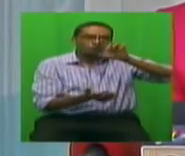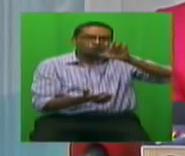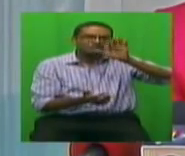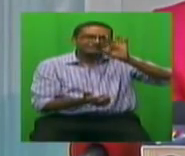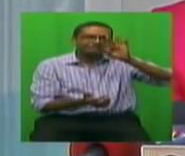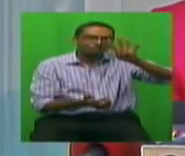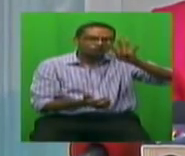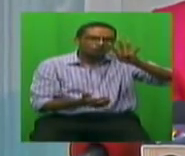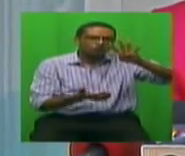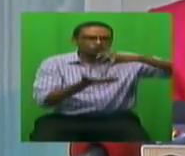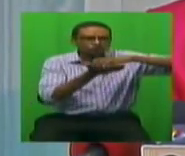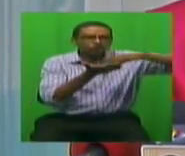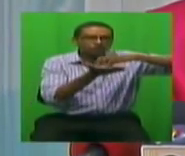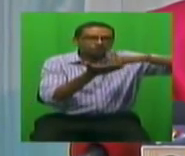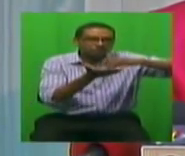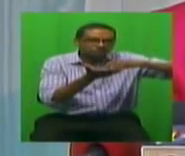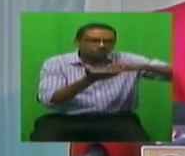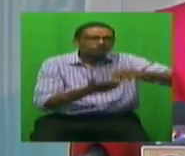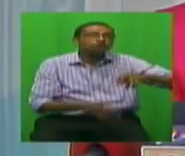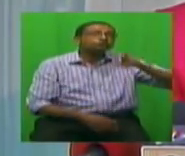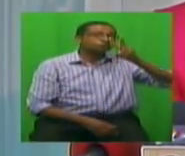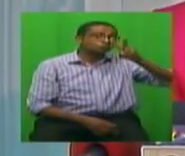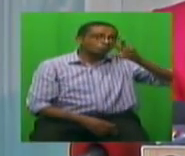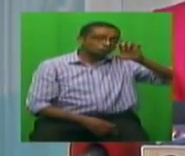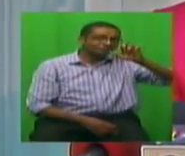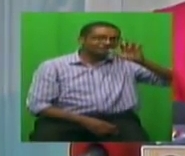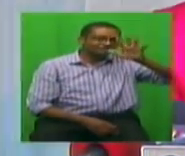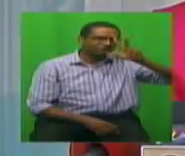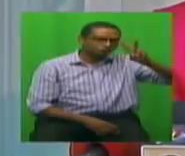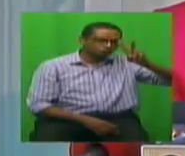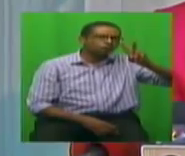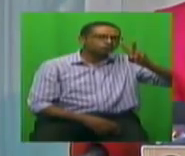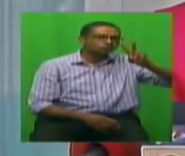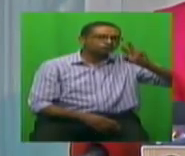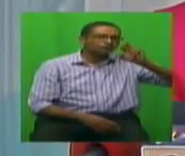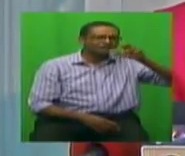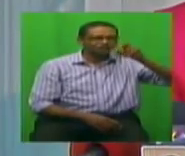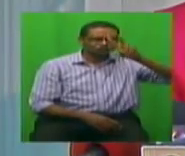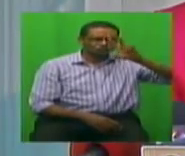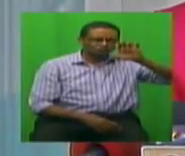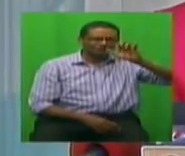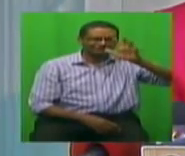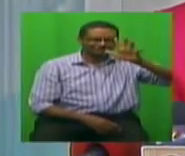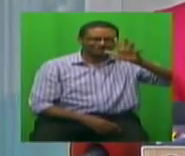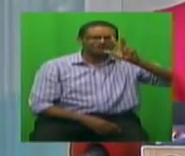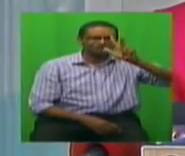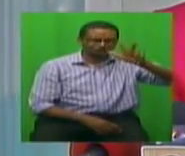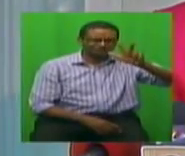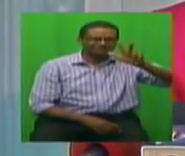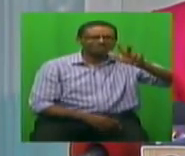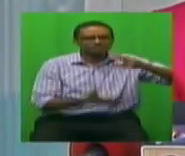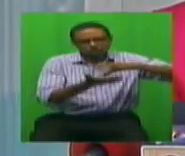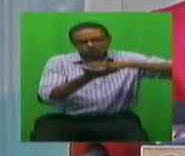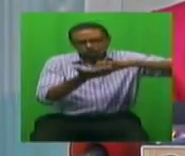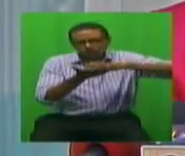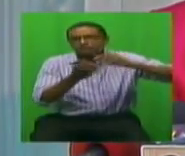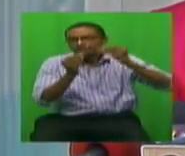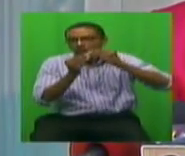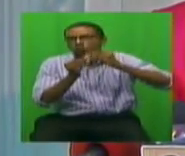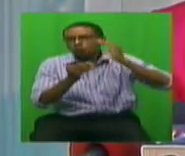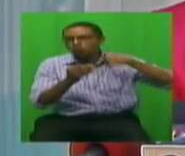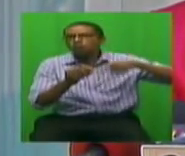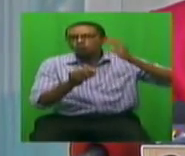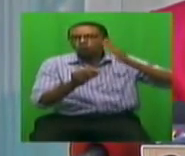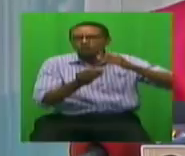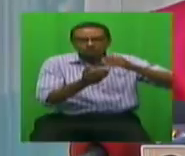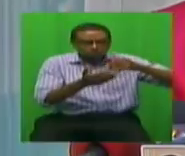additional 253 by this afternoon. And as at Friday, the 1,502 applications that have been